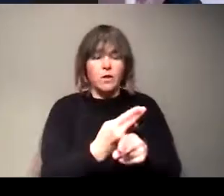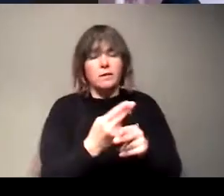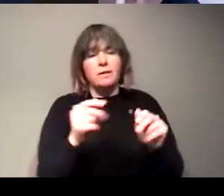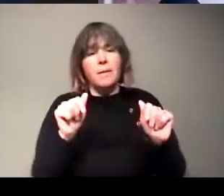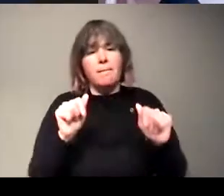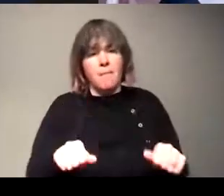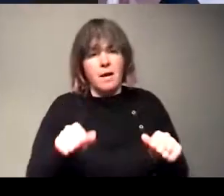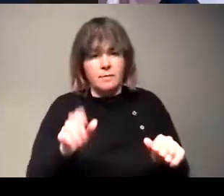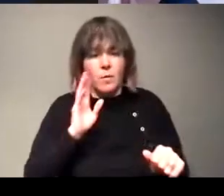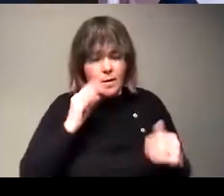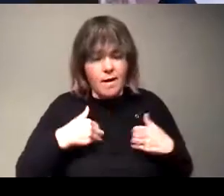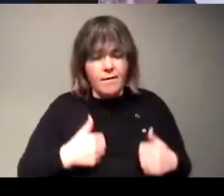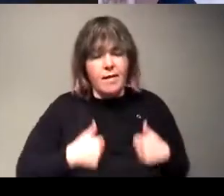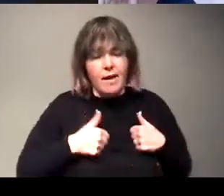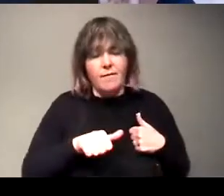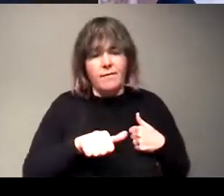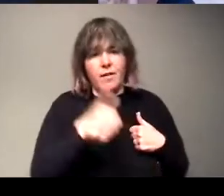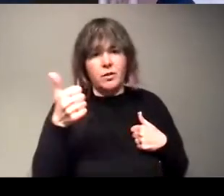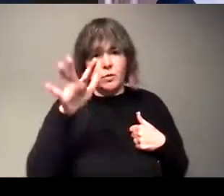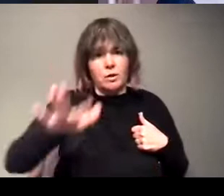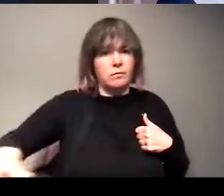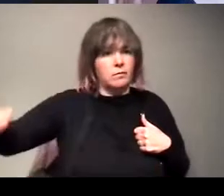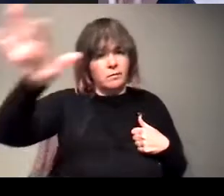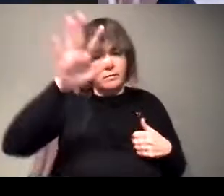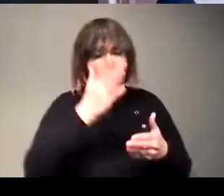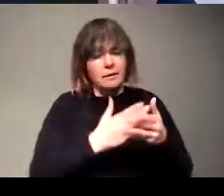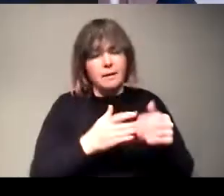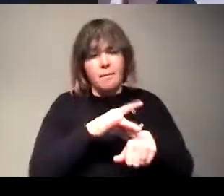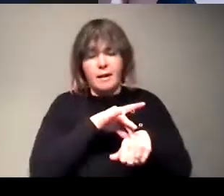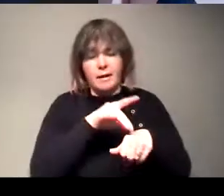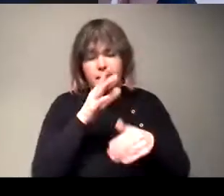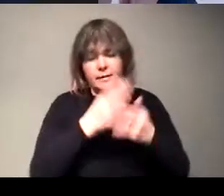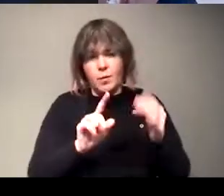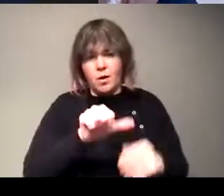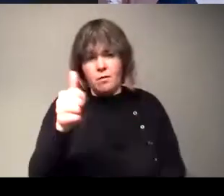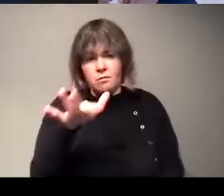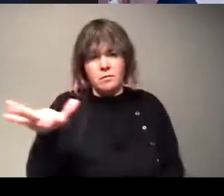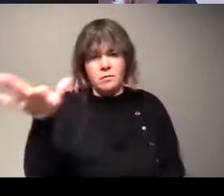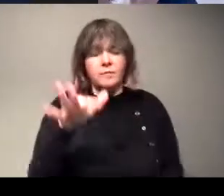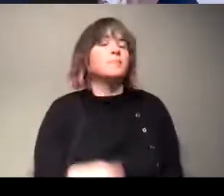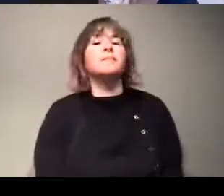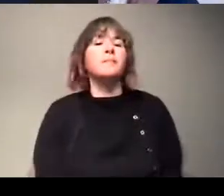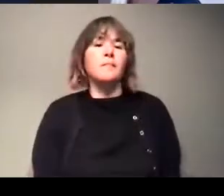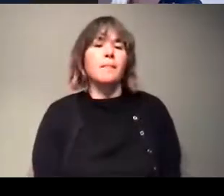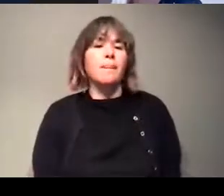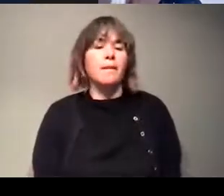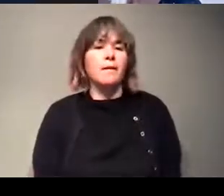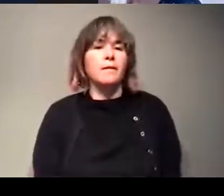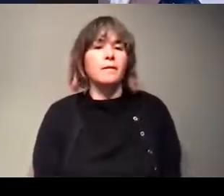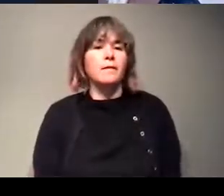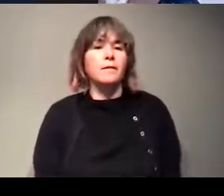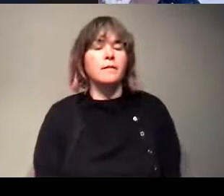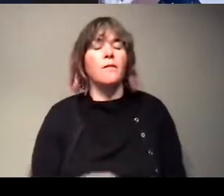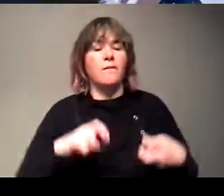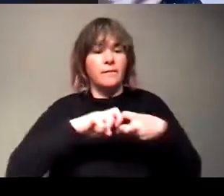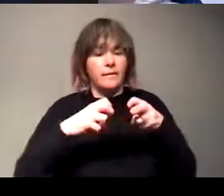will be life elsewhere on some planet somewhere else in the universe. One of the primary things that we hold dear in physics is